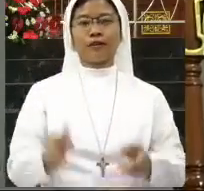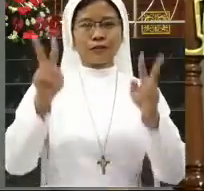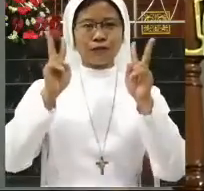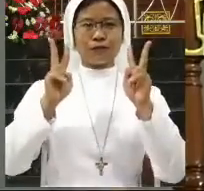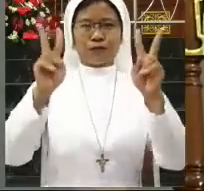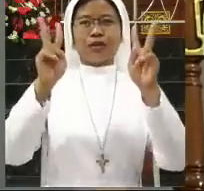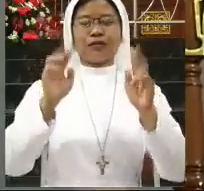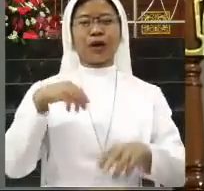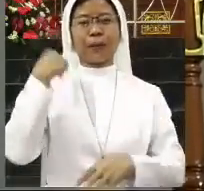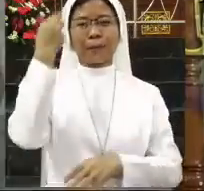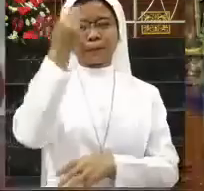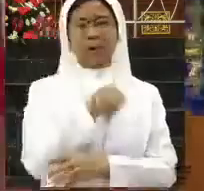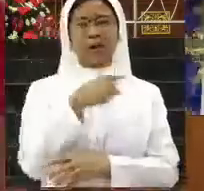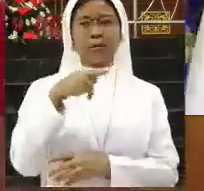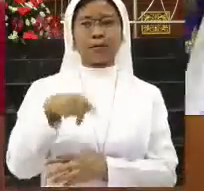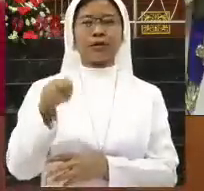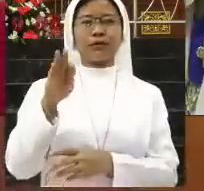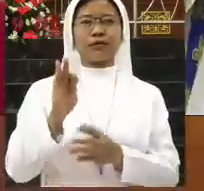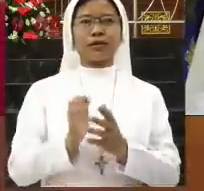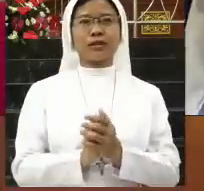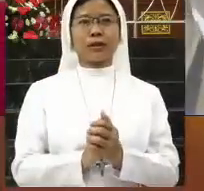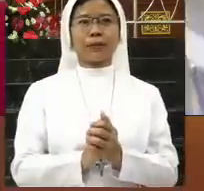la Virgen! Viva!